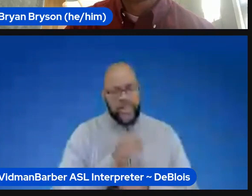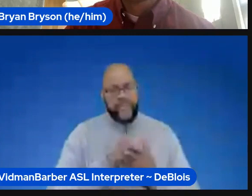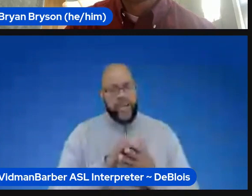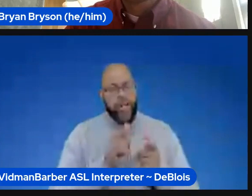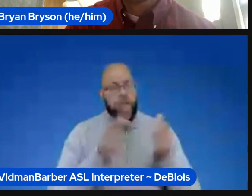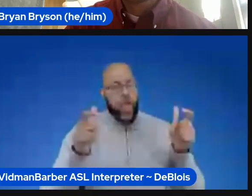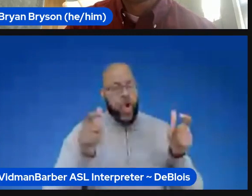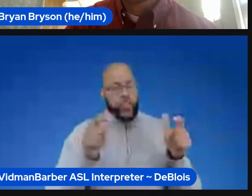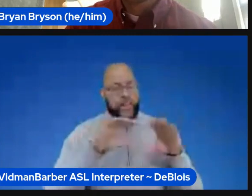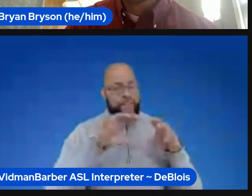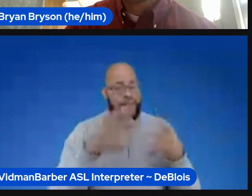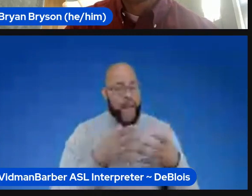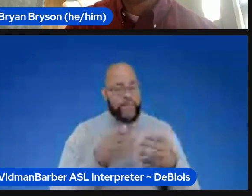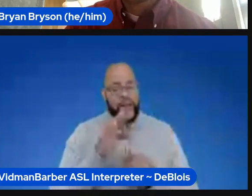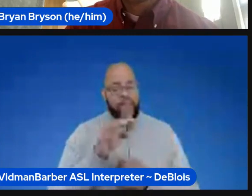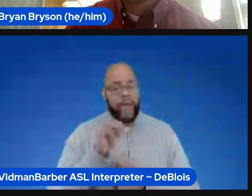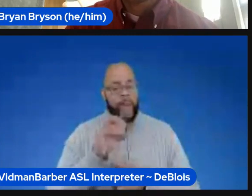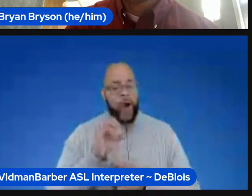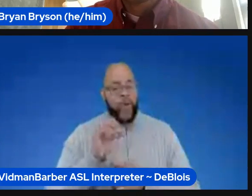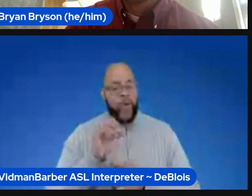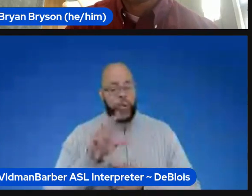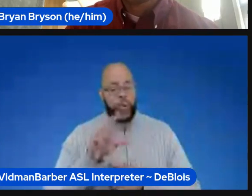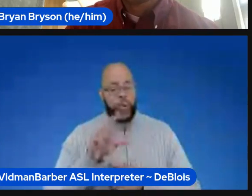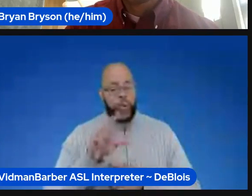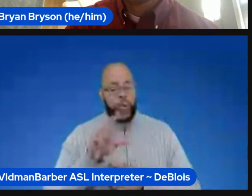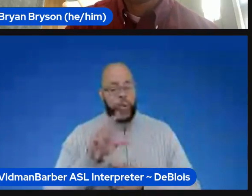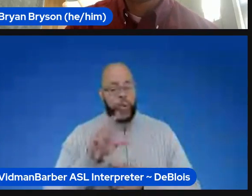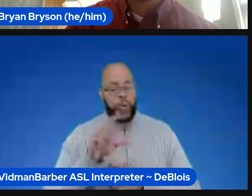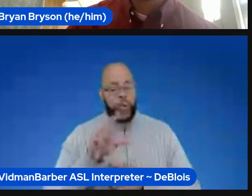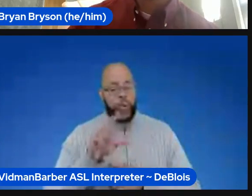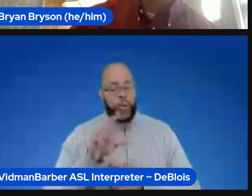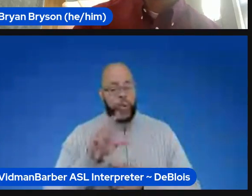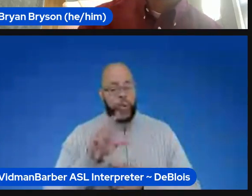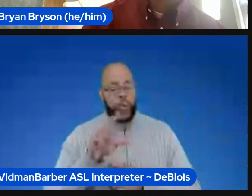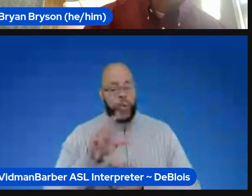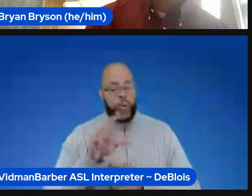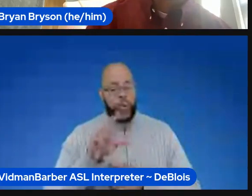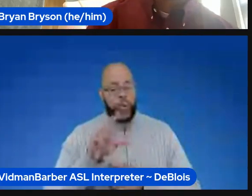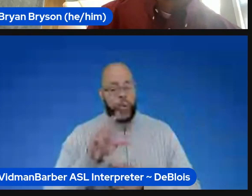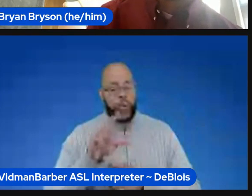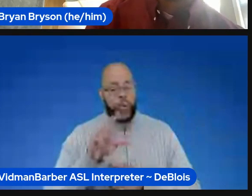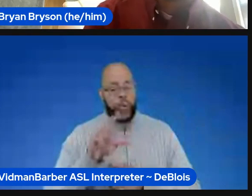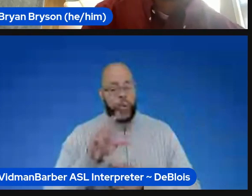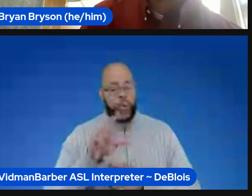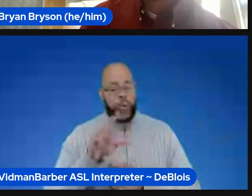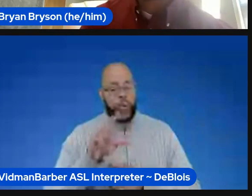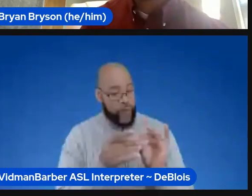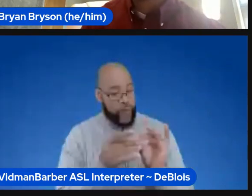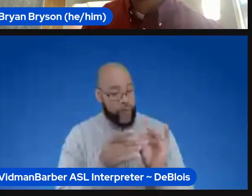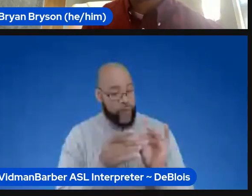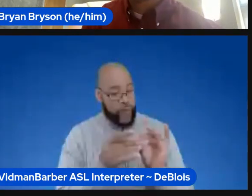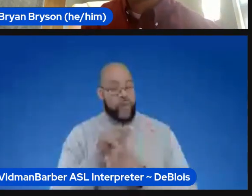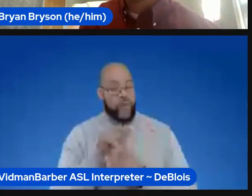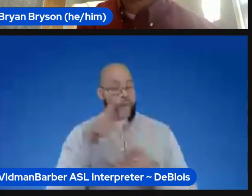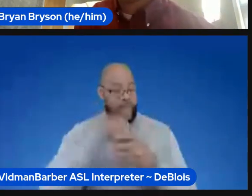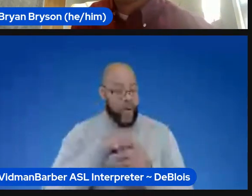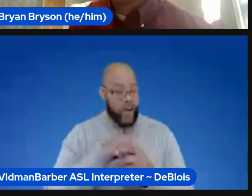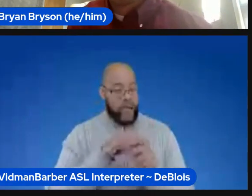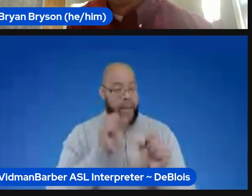families of molecules. Do you have a good example or success story of you've been able to